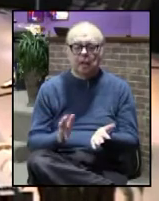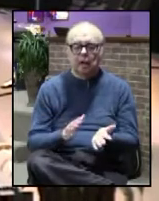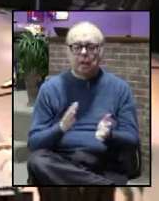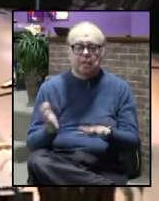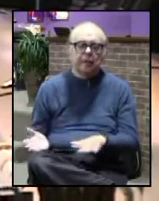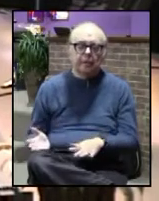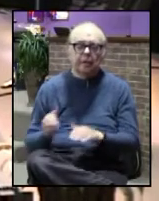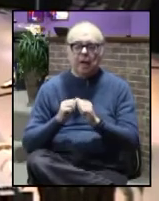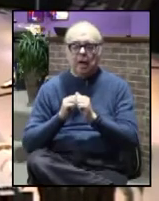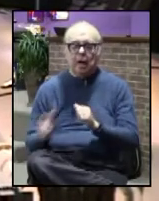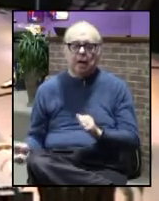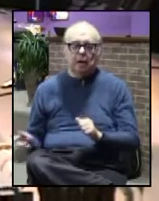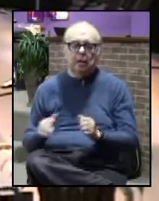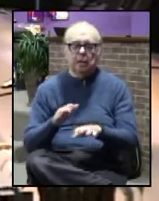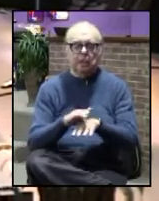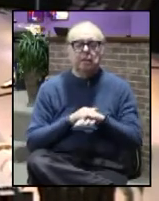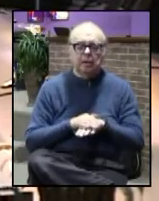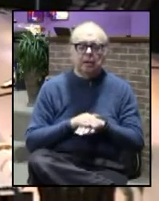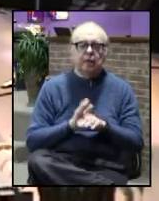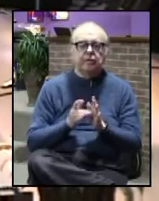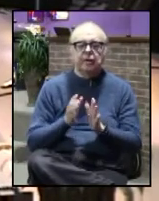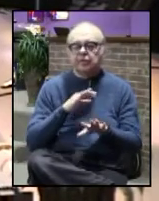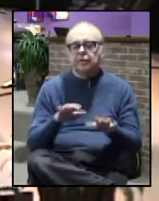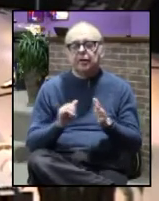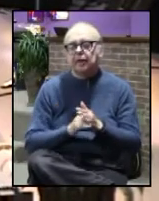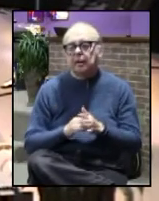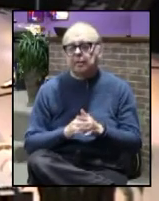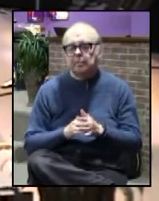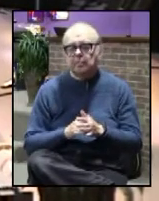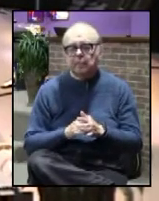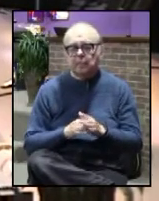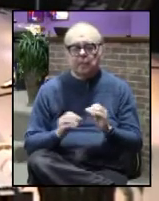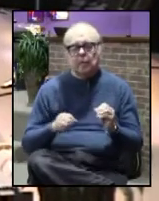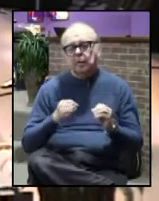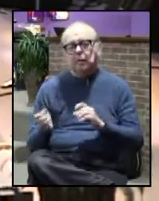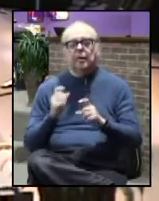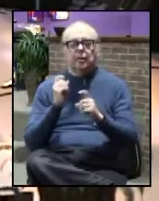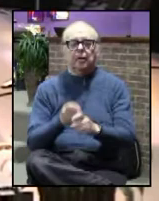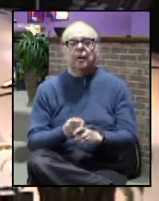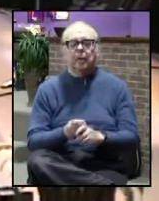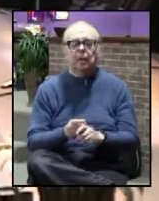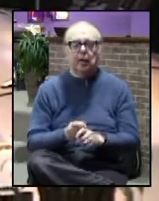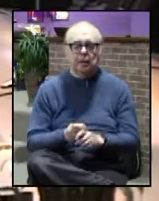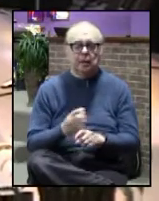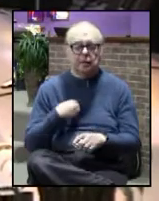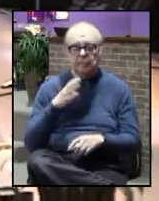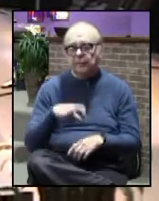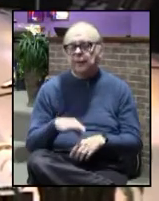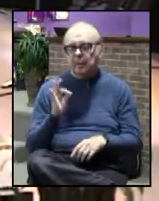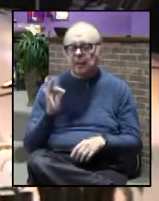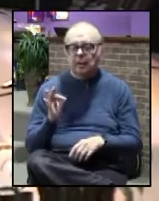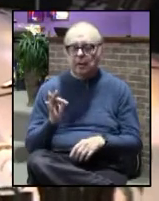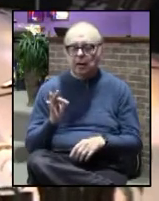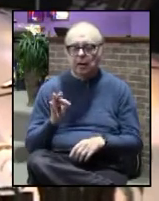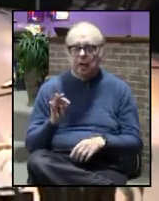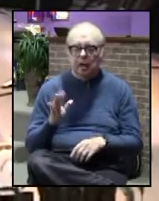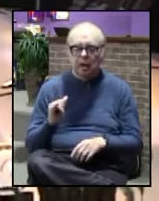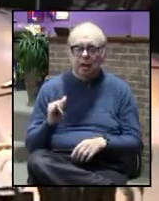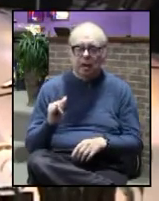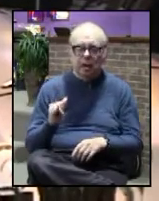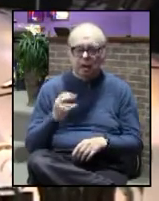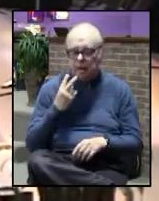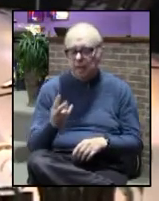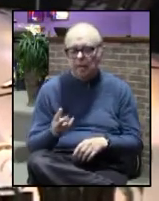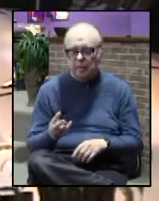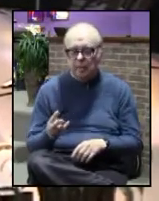and the grave. He did that. Amen. There is no other gift that you can ever find, buy, or